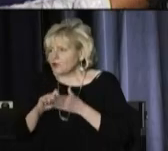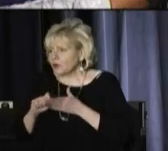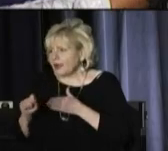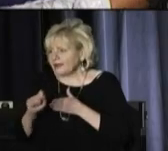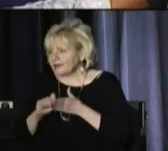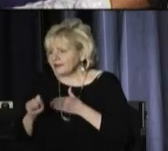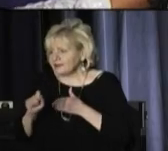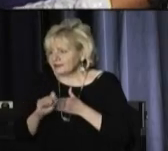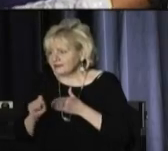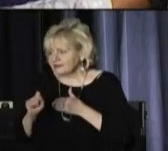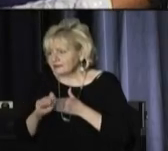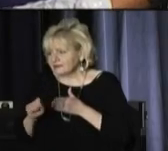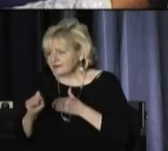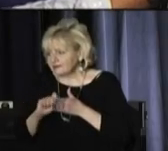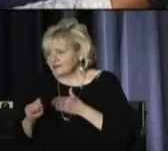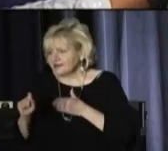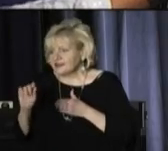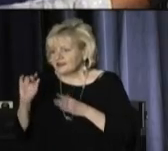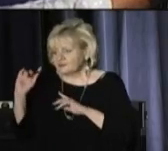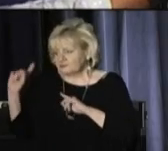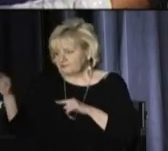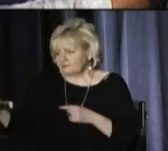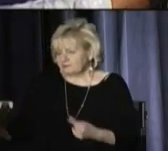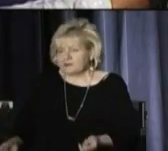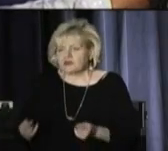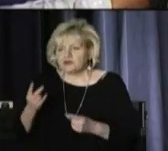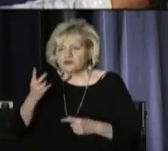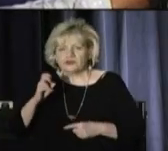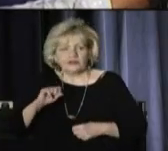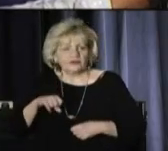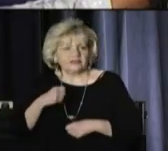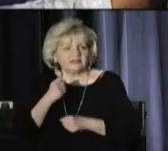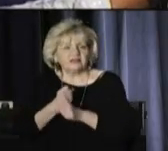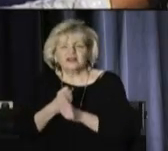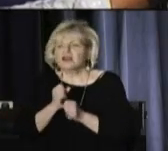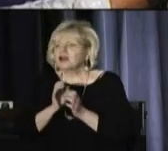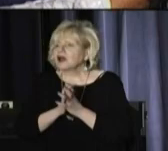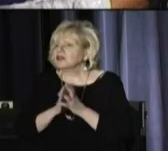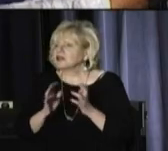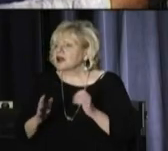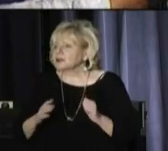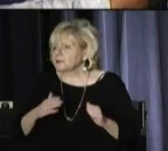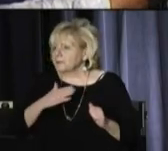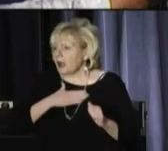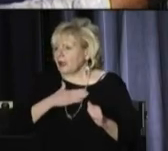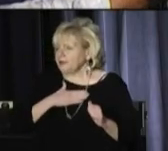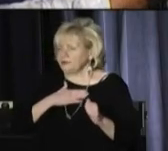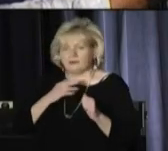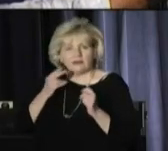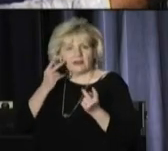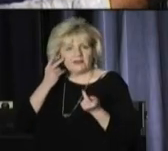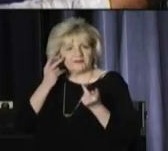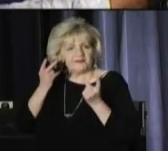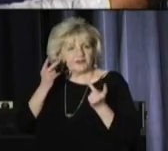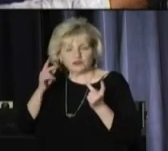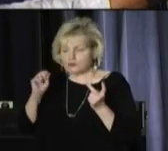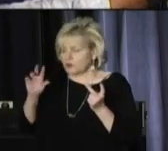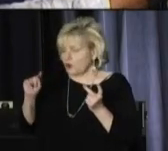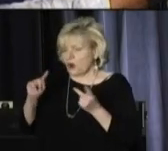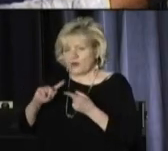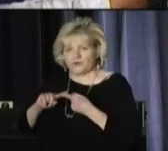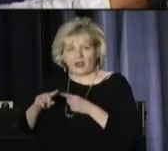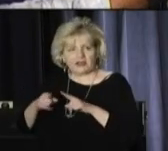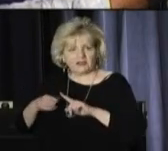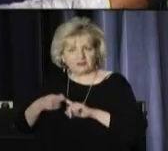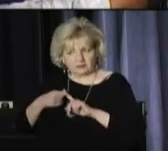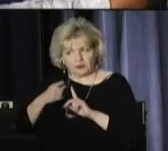you know, these last 2 years, like a lot of my like visual art friends were like deep in